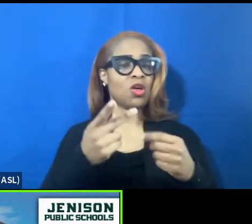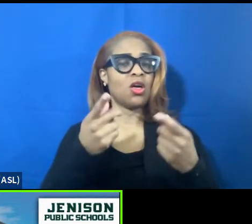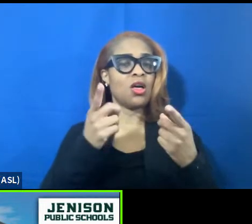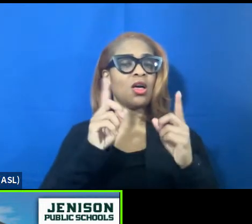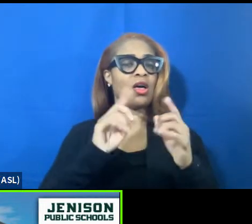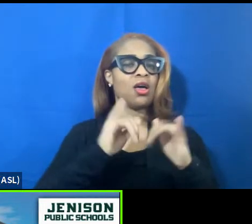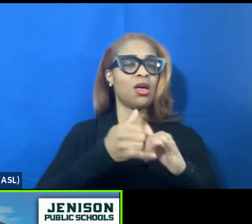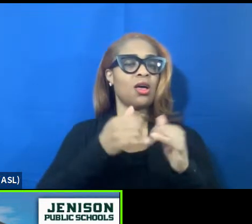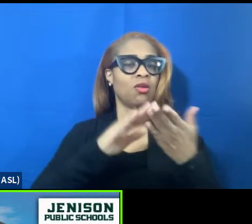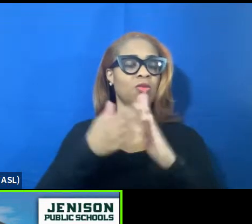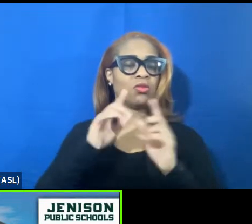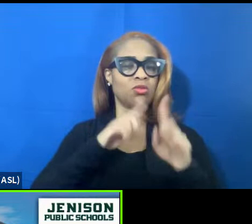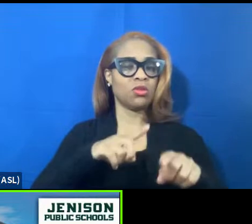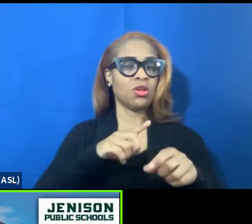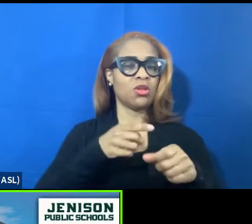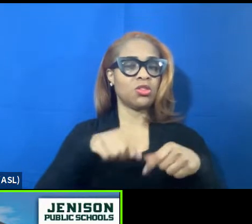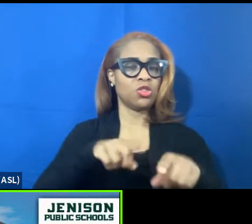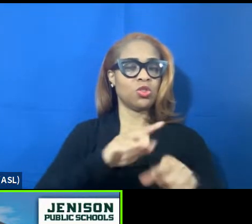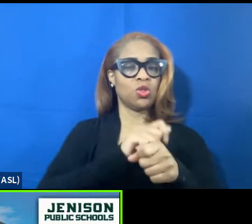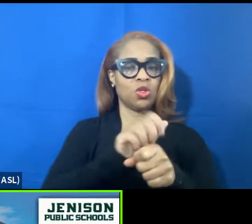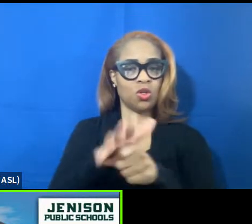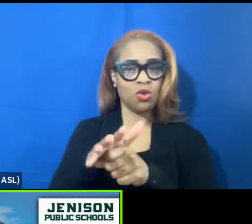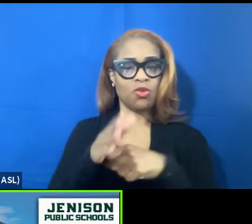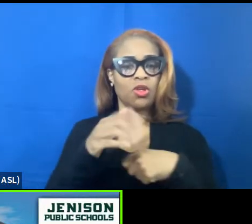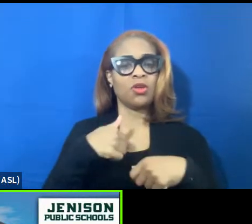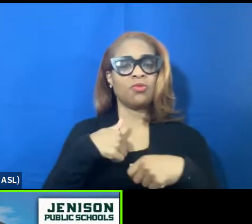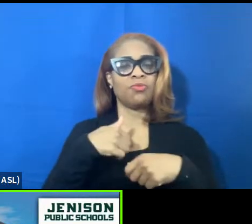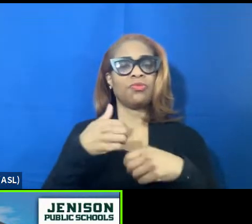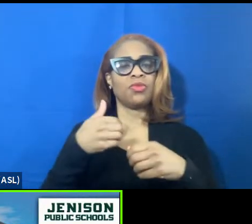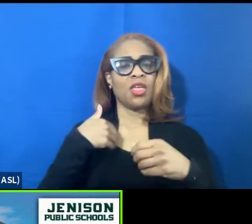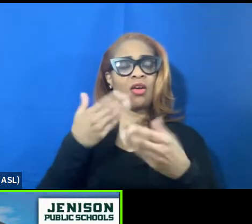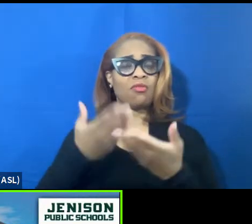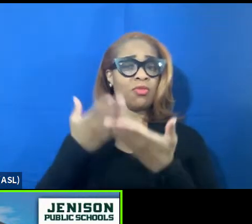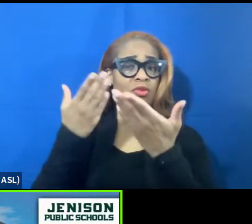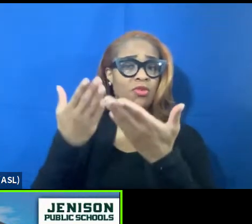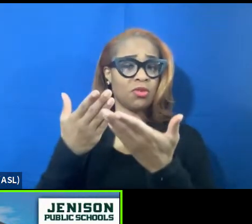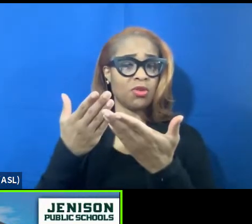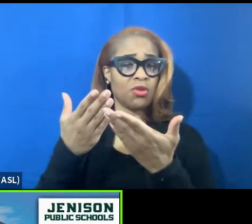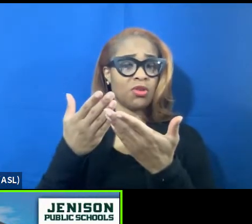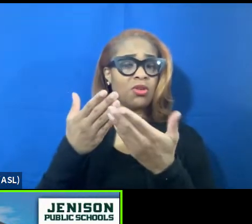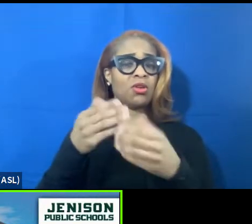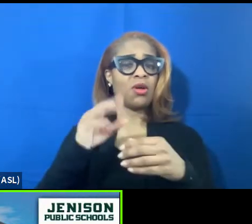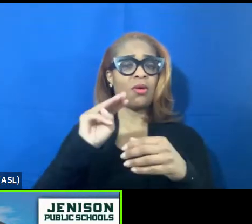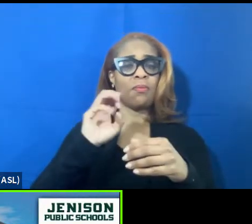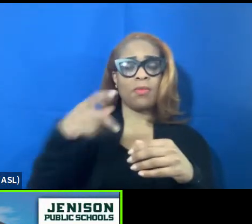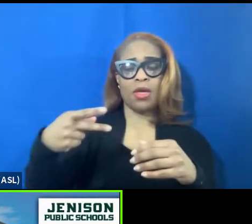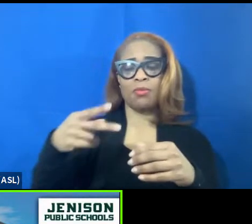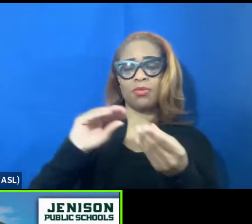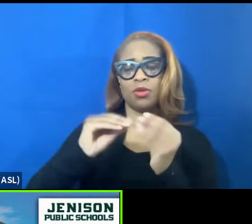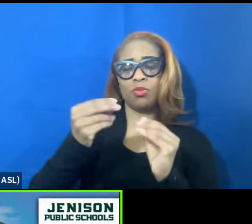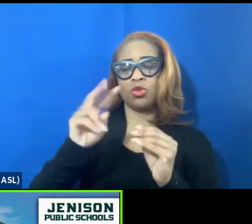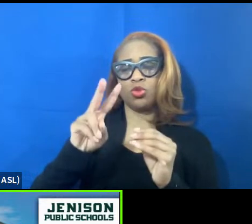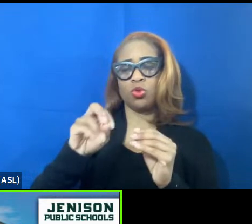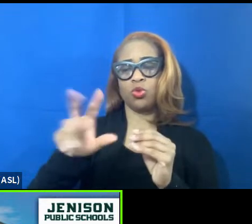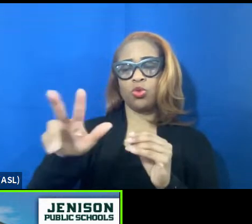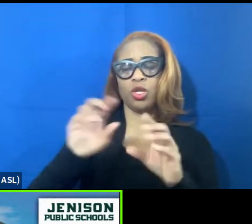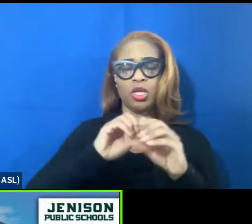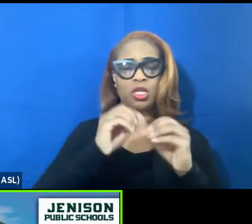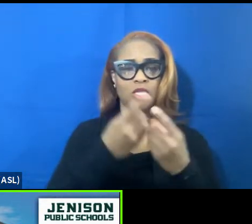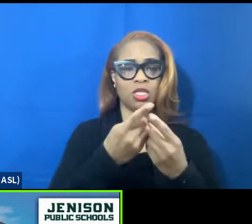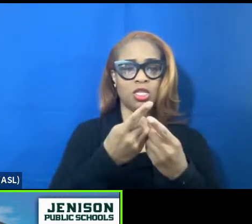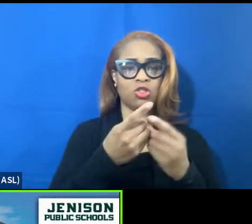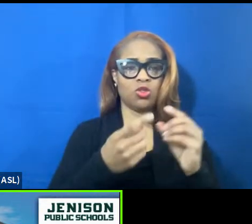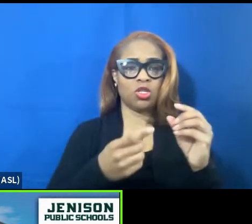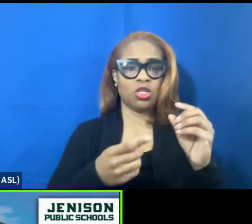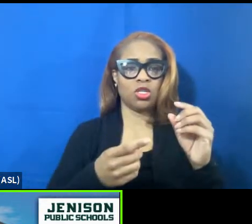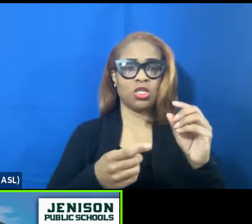pandemic i'm dismayed to learn that they are districting proposals especially in map 203 districts 3 and 6 that will